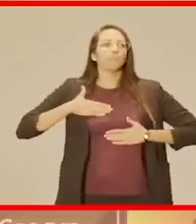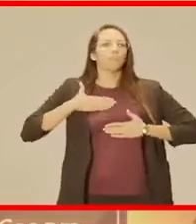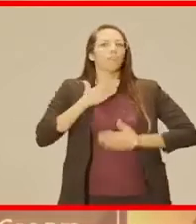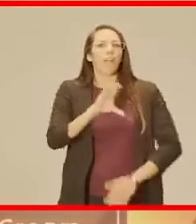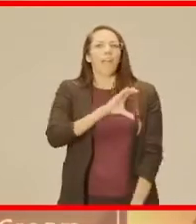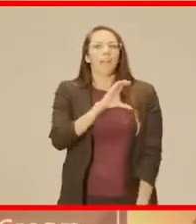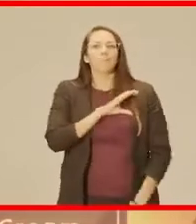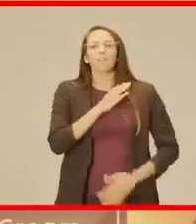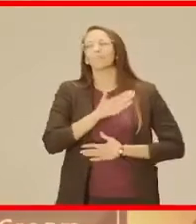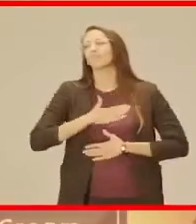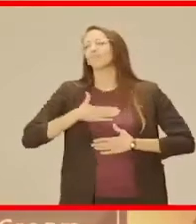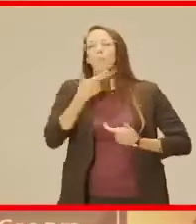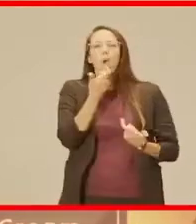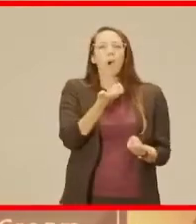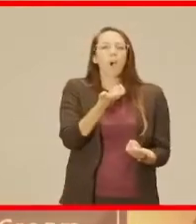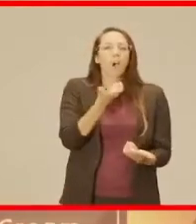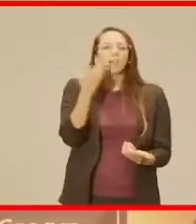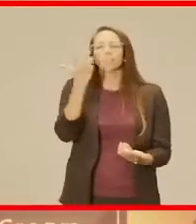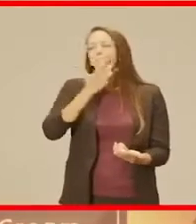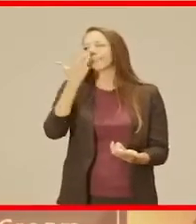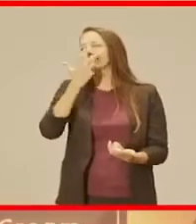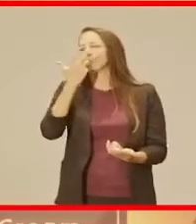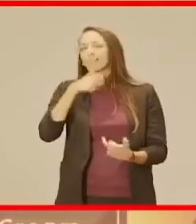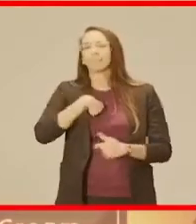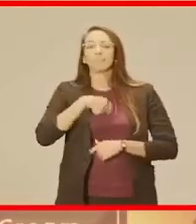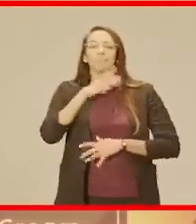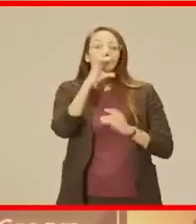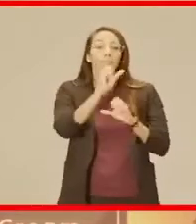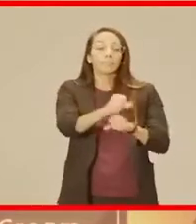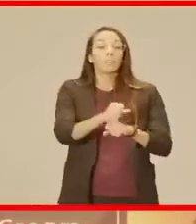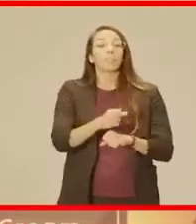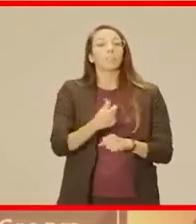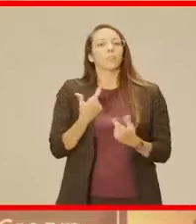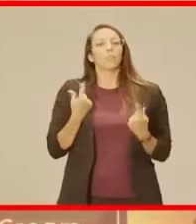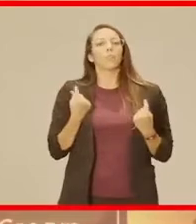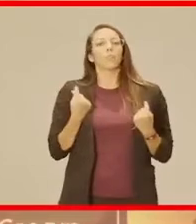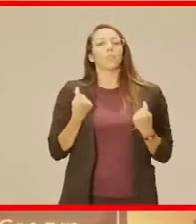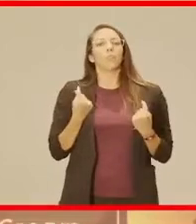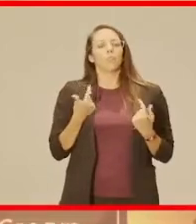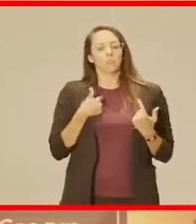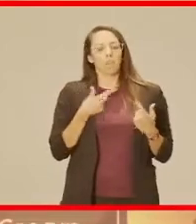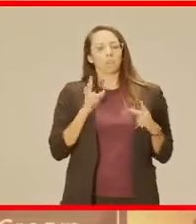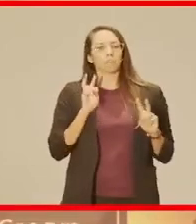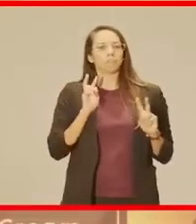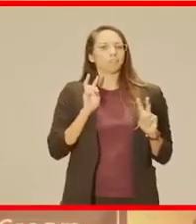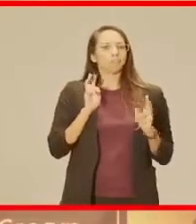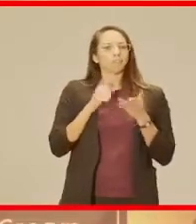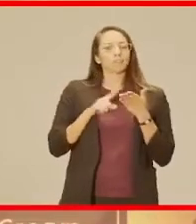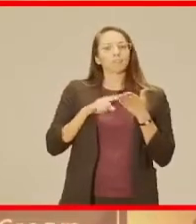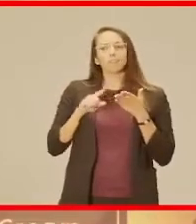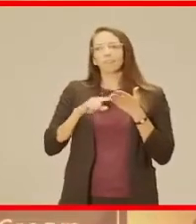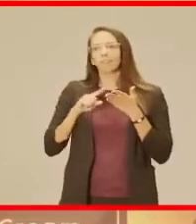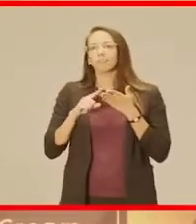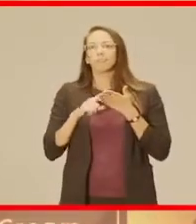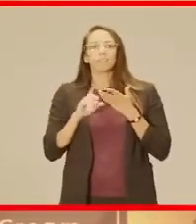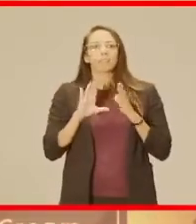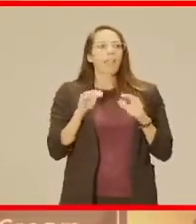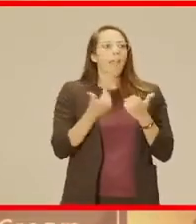I routinely looked for ways to use anime to teach awareness of my disability.